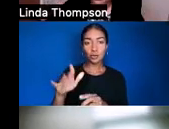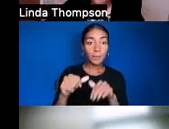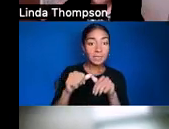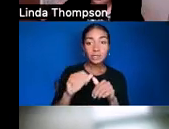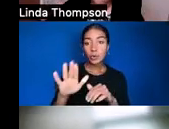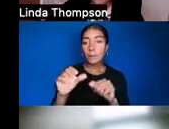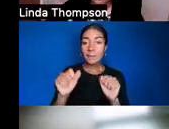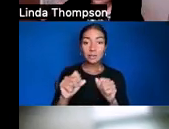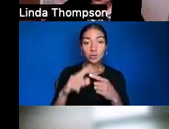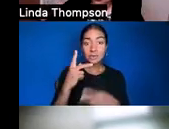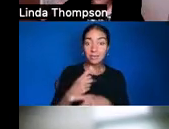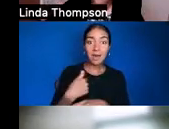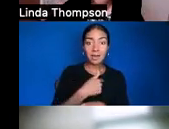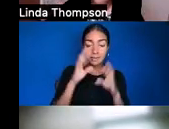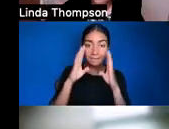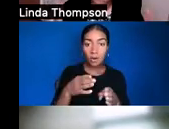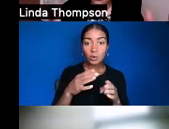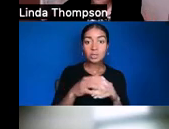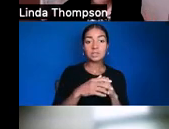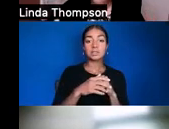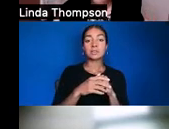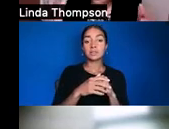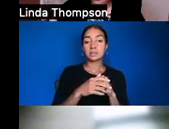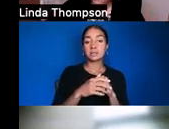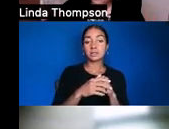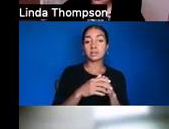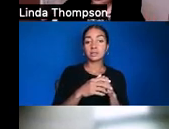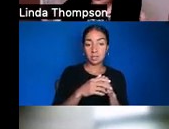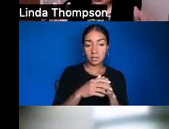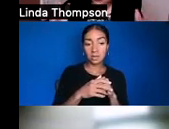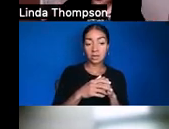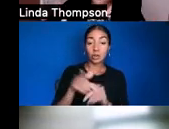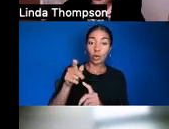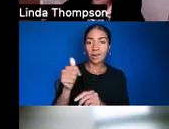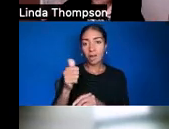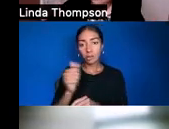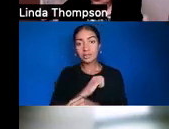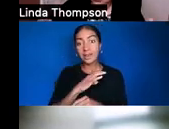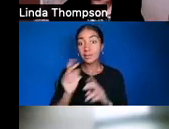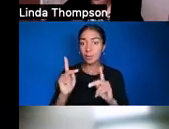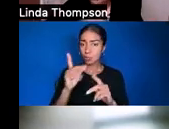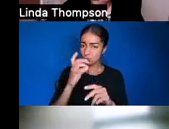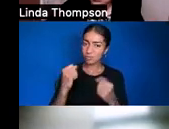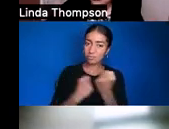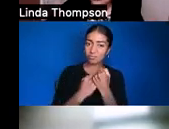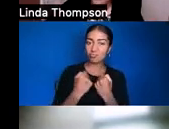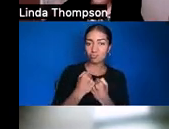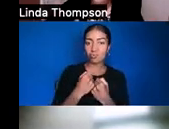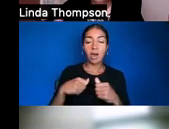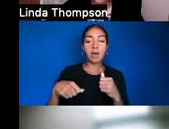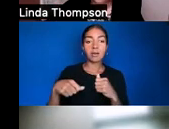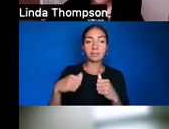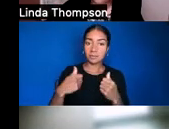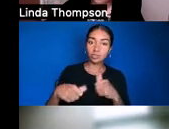ability to keep us on focus, her and other staff people can really help us so we don't do this and